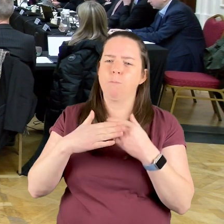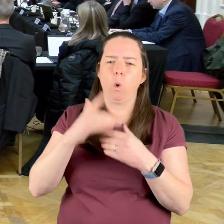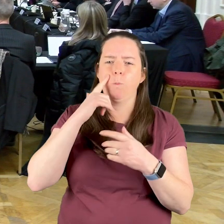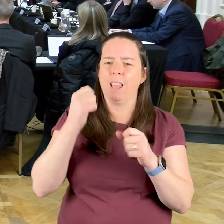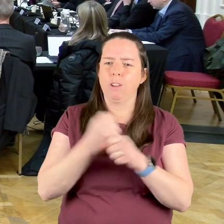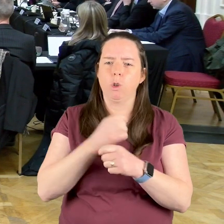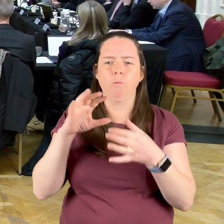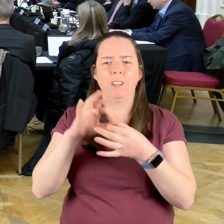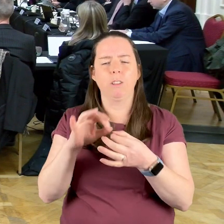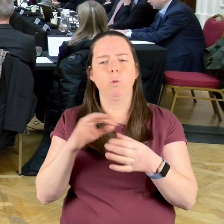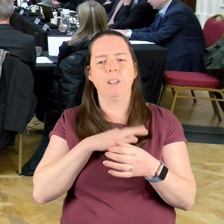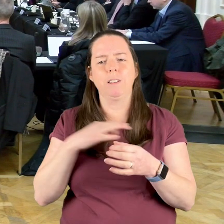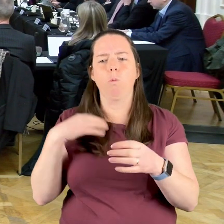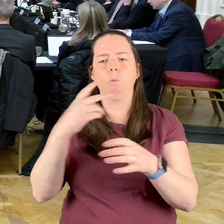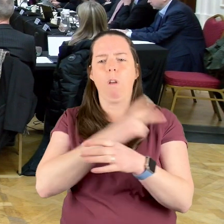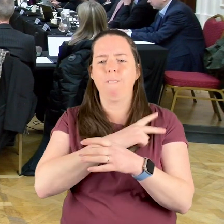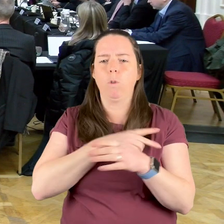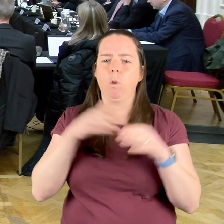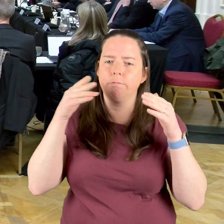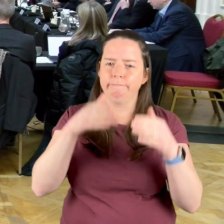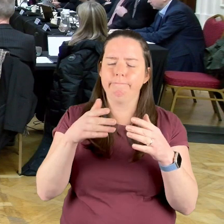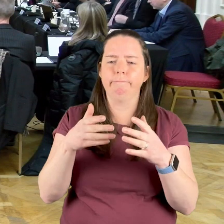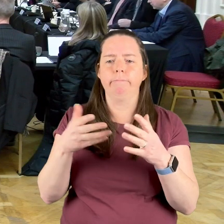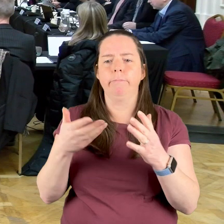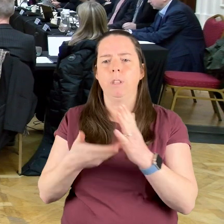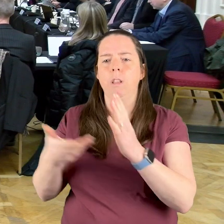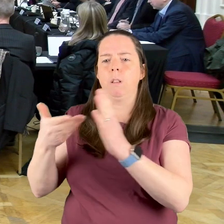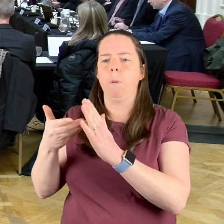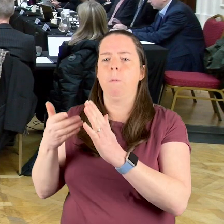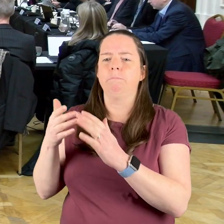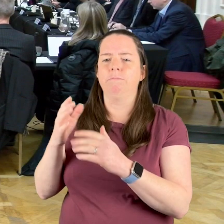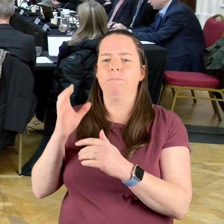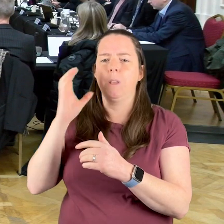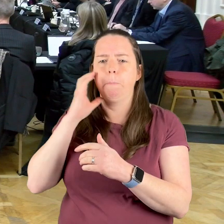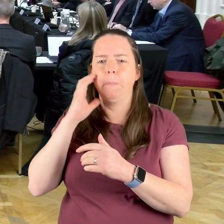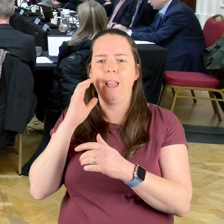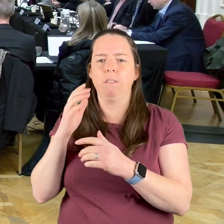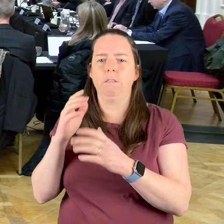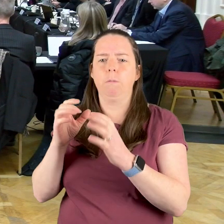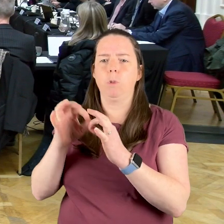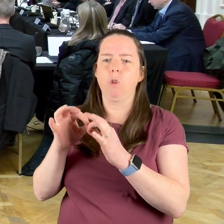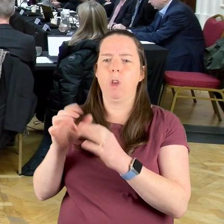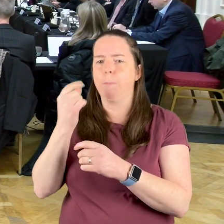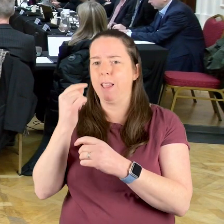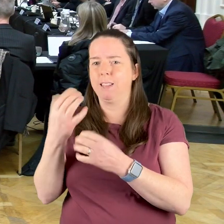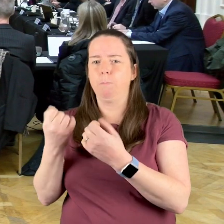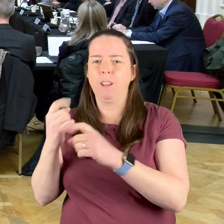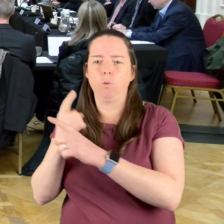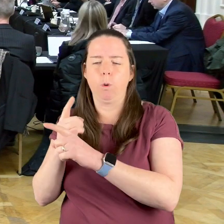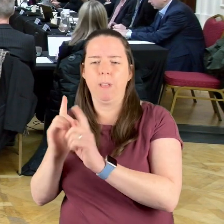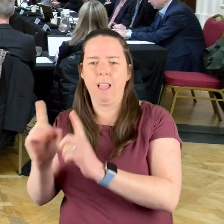workforce and shoring that up. The additional Bed Bureau capacity that we've talked about and flexibility of criteria of patients going through